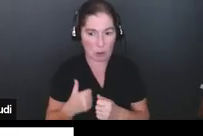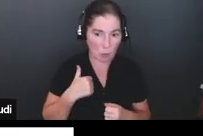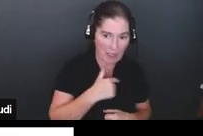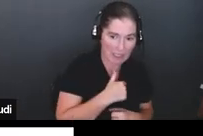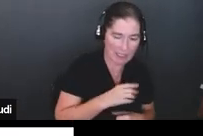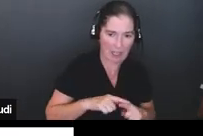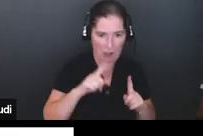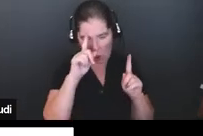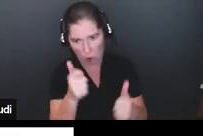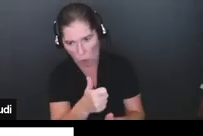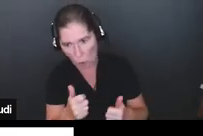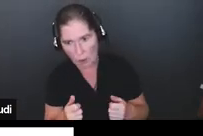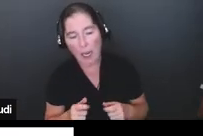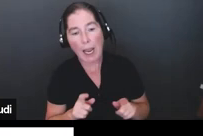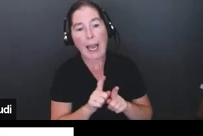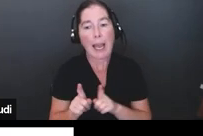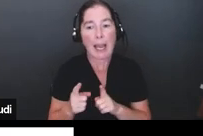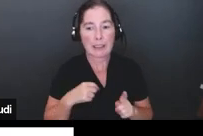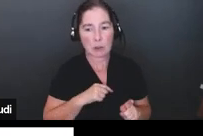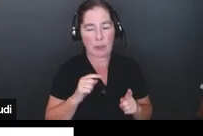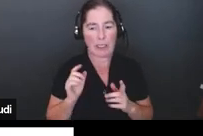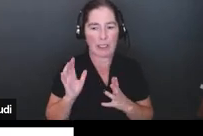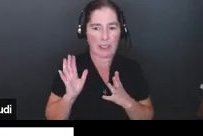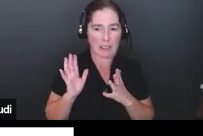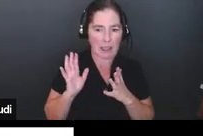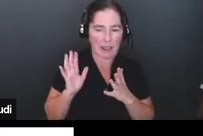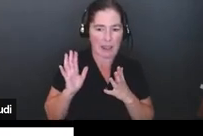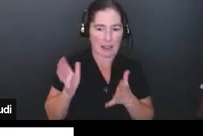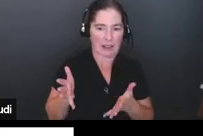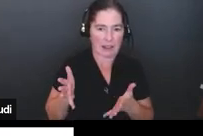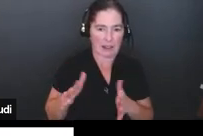your own. So as we leave all of our Zoom meetings these